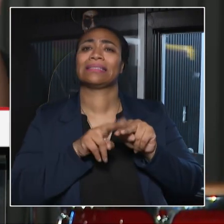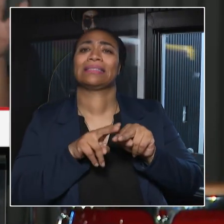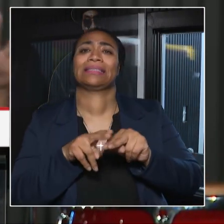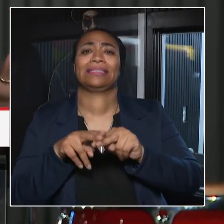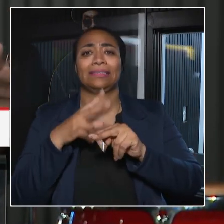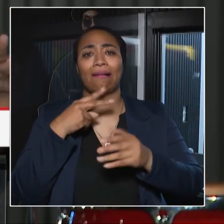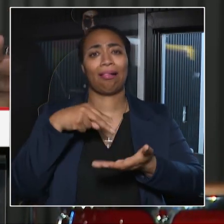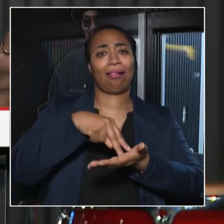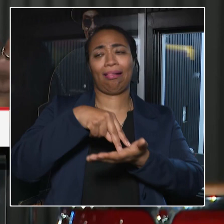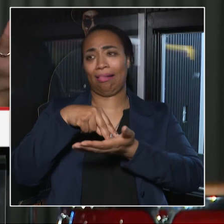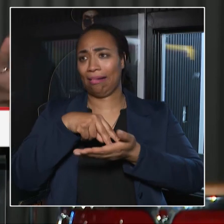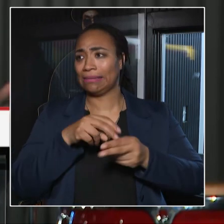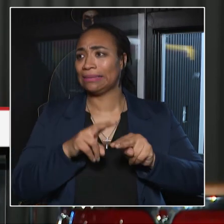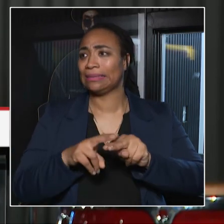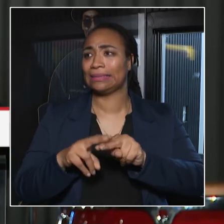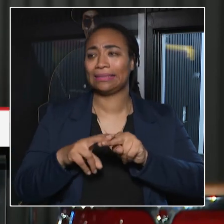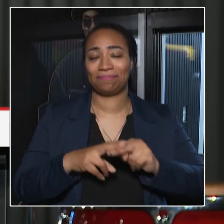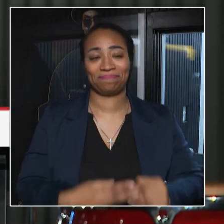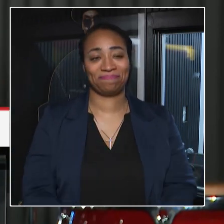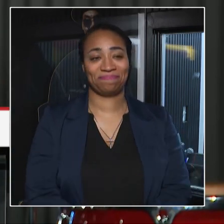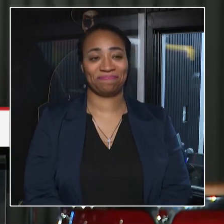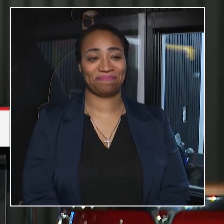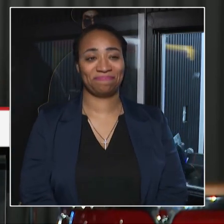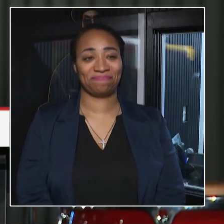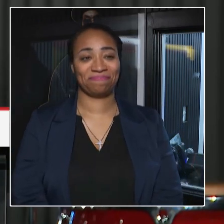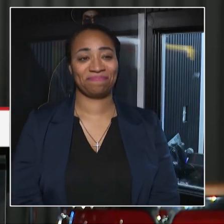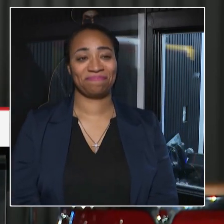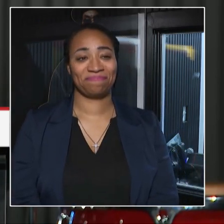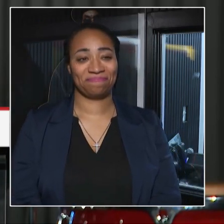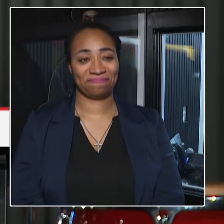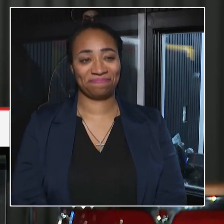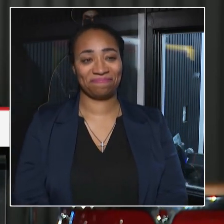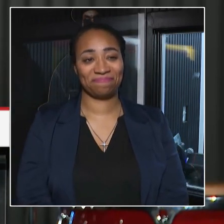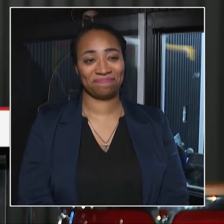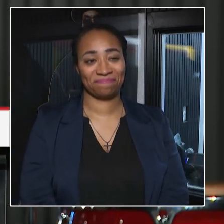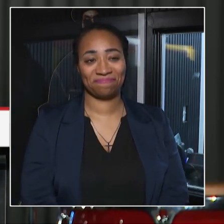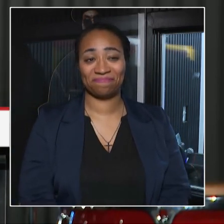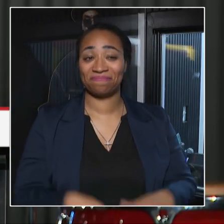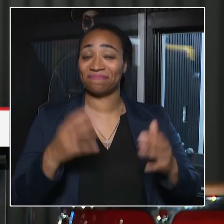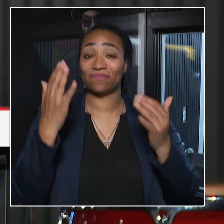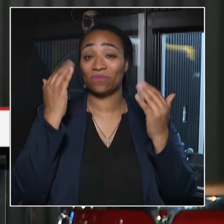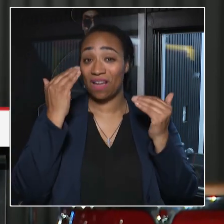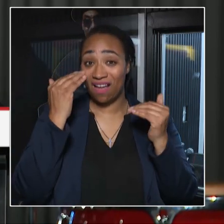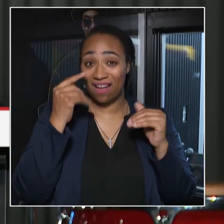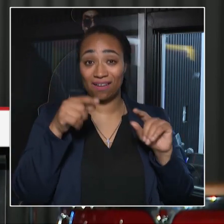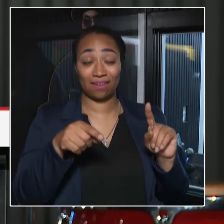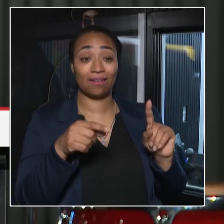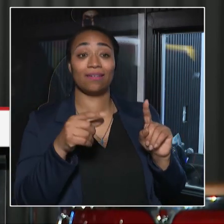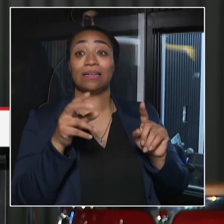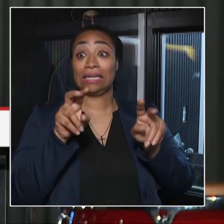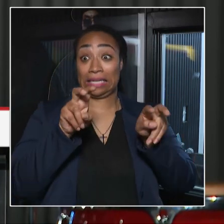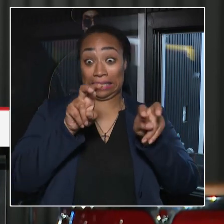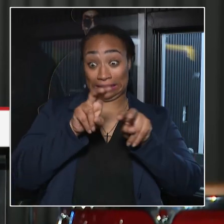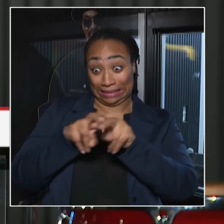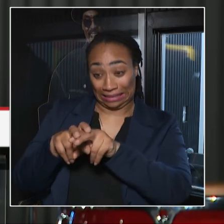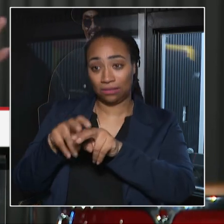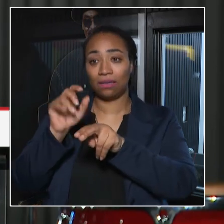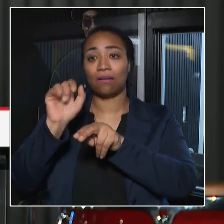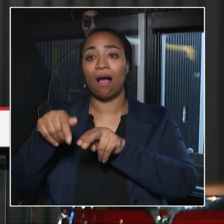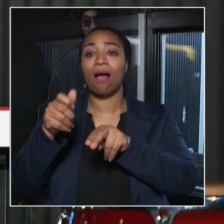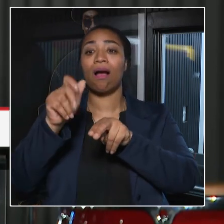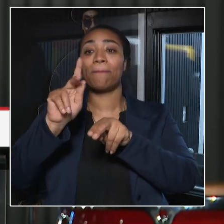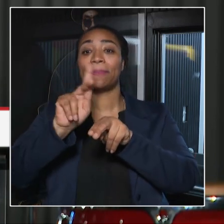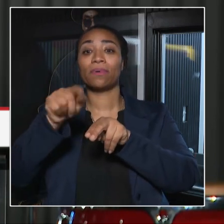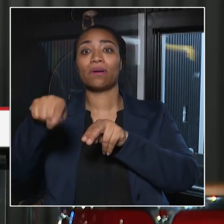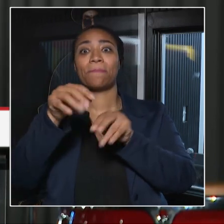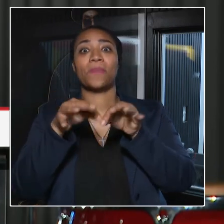Williams before we actually bring the band up. We want to make sure that the mayor and her team will be able to get out before everybody else starts to move. It's